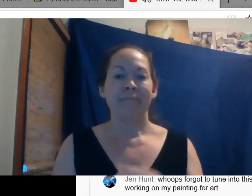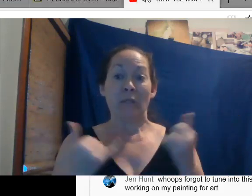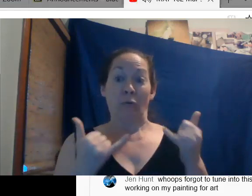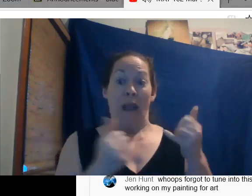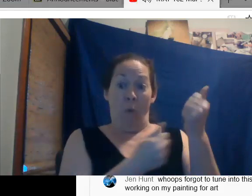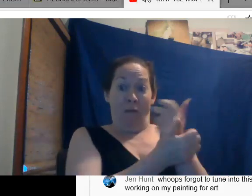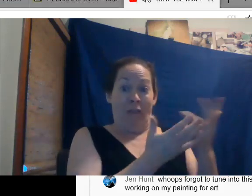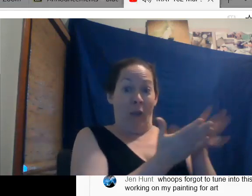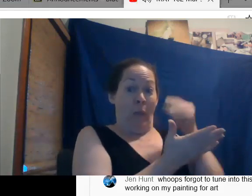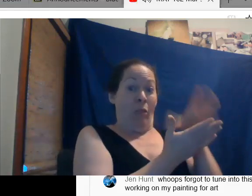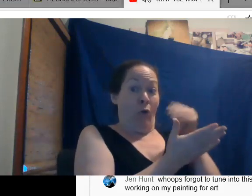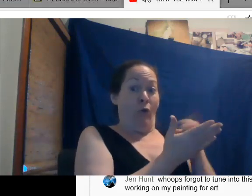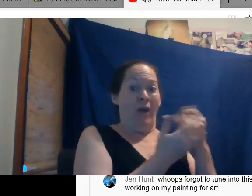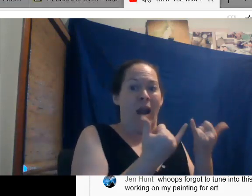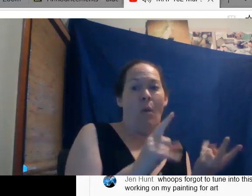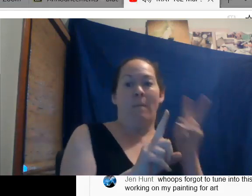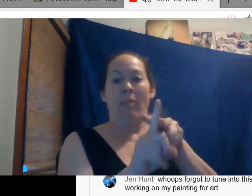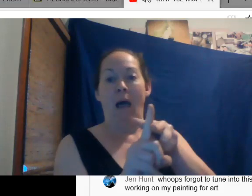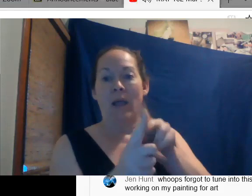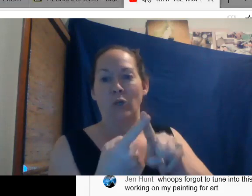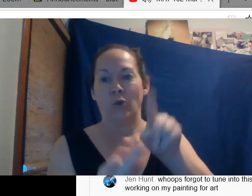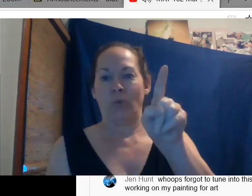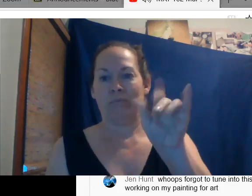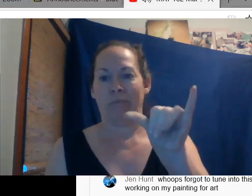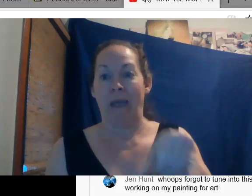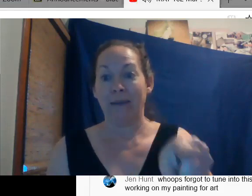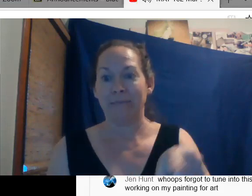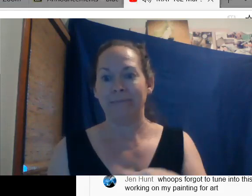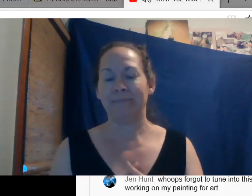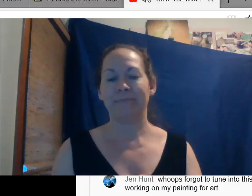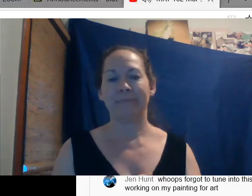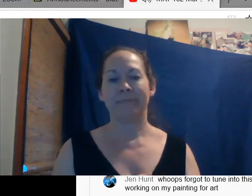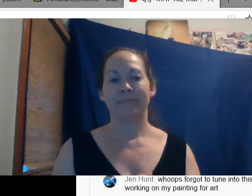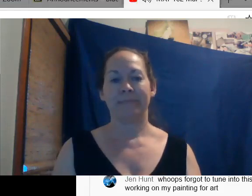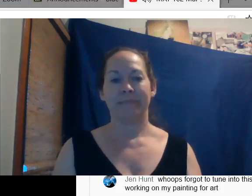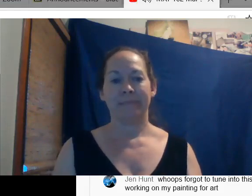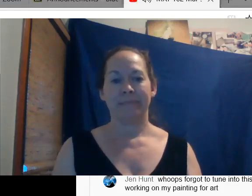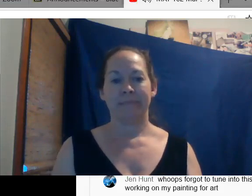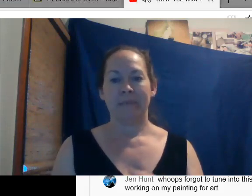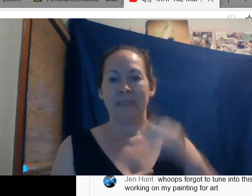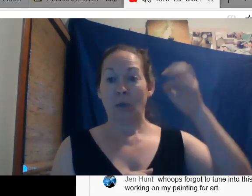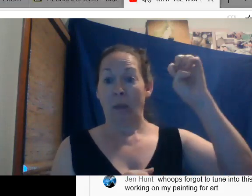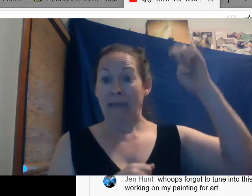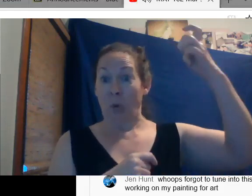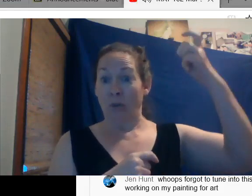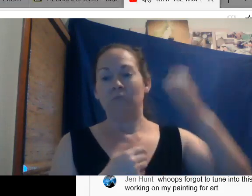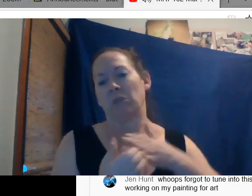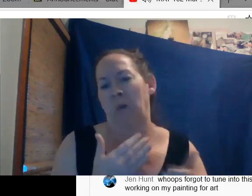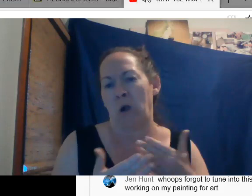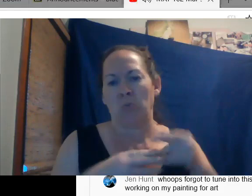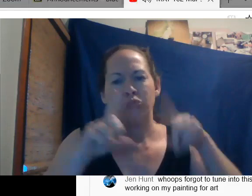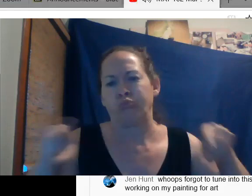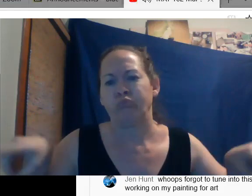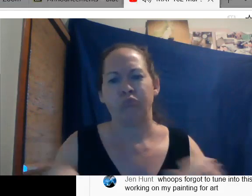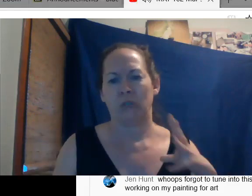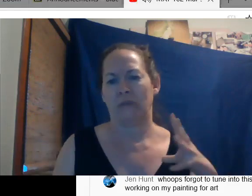with a line, with a quadratic, and we're going to put it all together for any degree. And I've warned you, and many